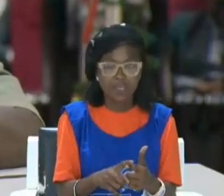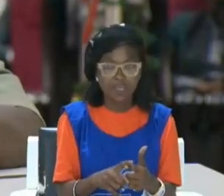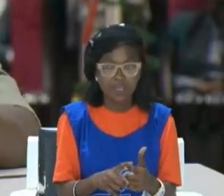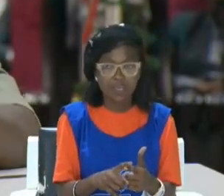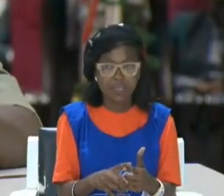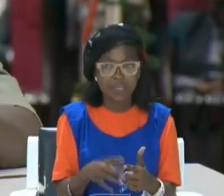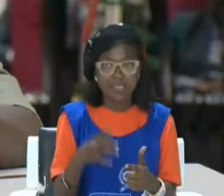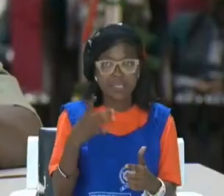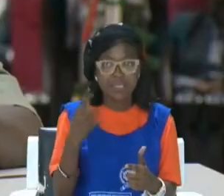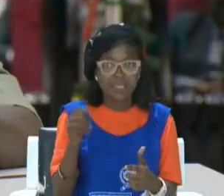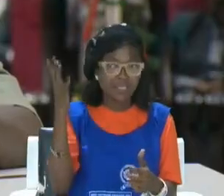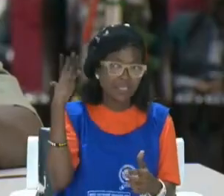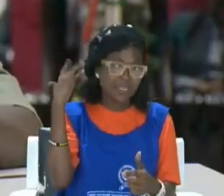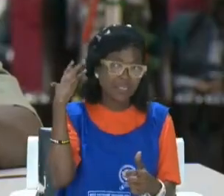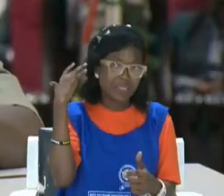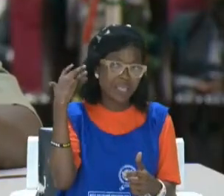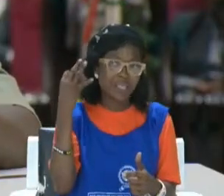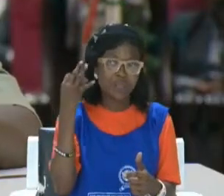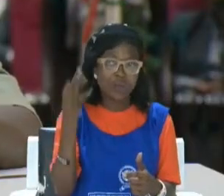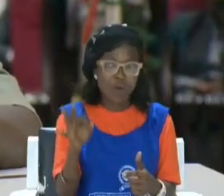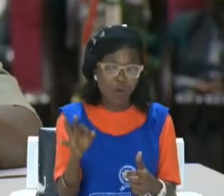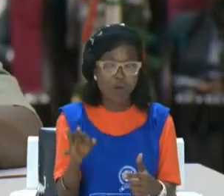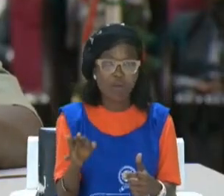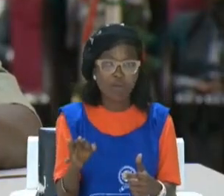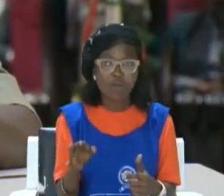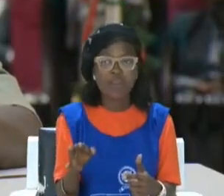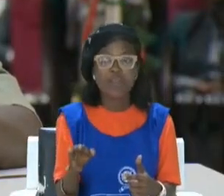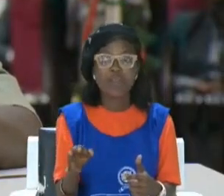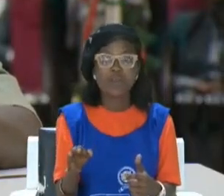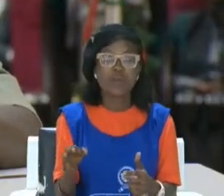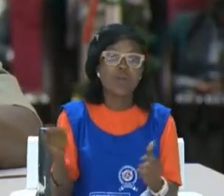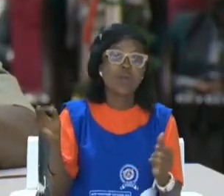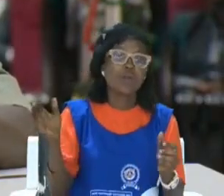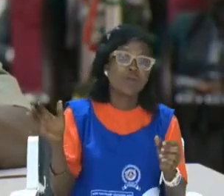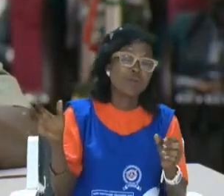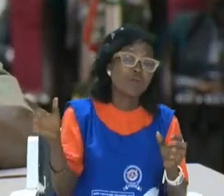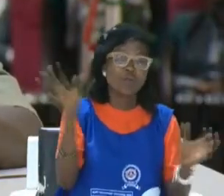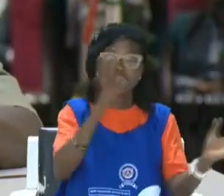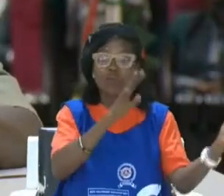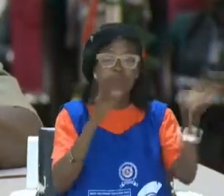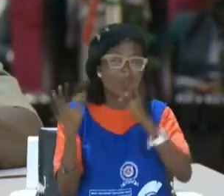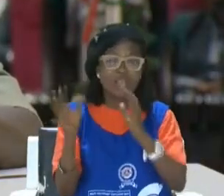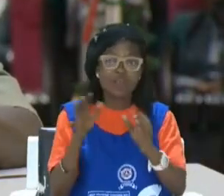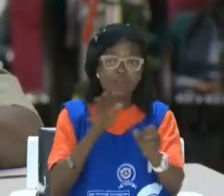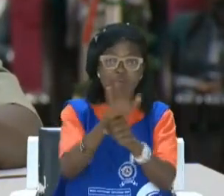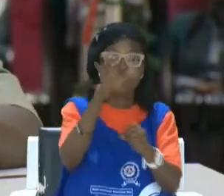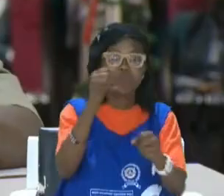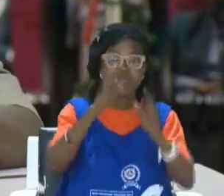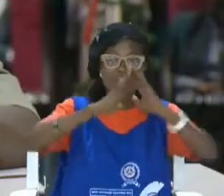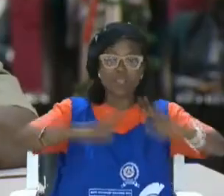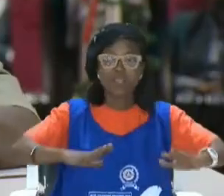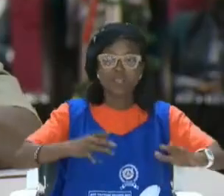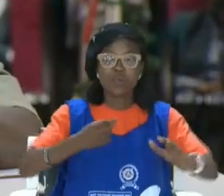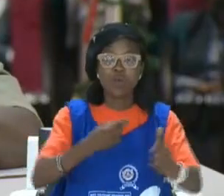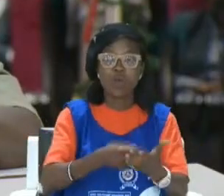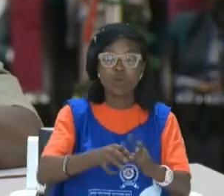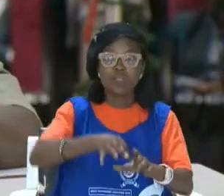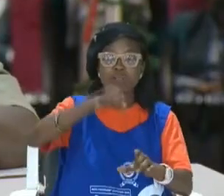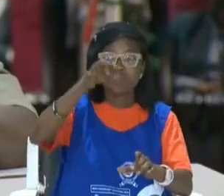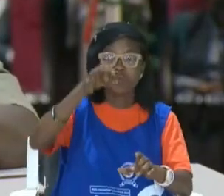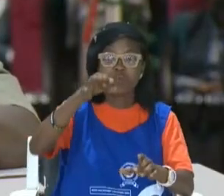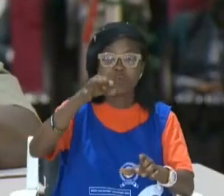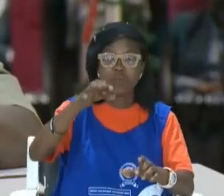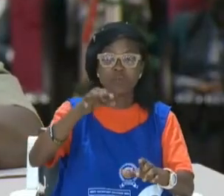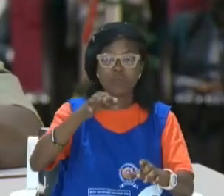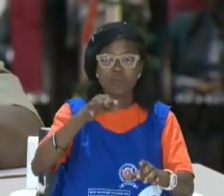the sound of a mighty roaring wind filled the house, the Holy Spirit came as